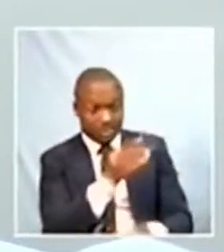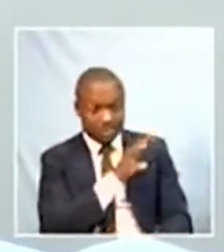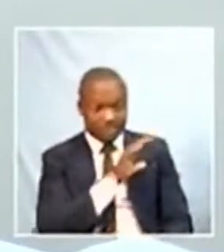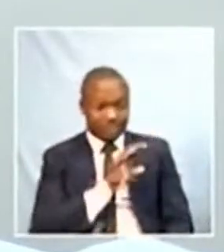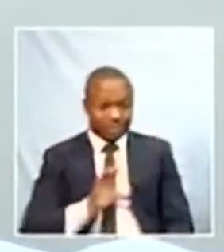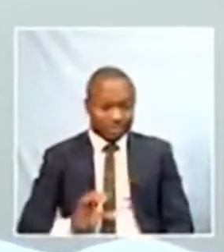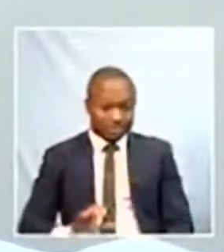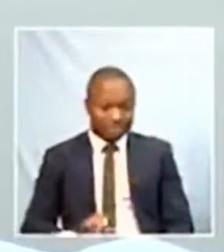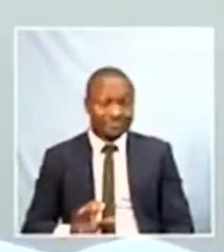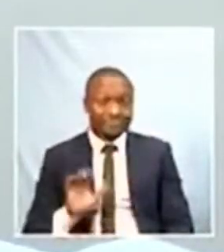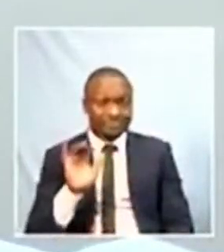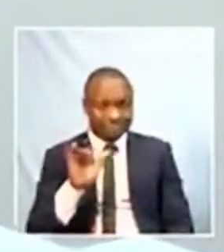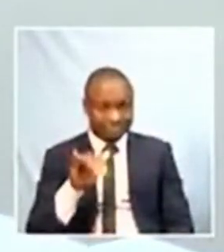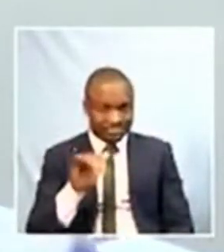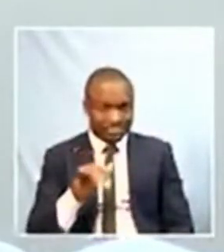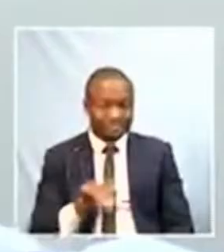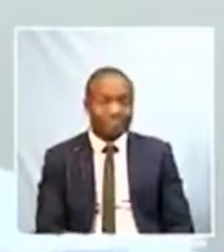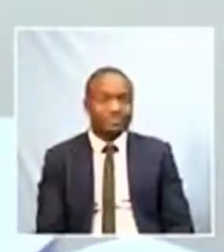company. Yes.